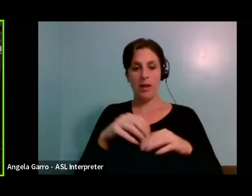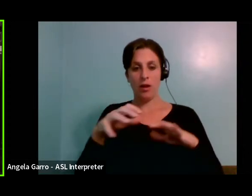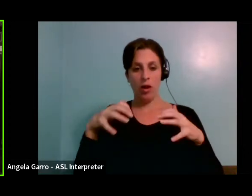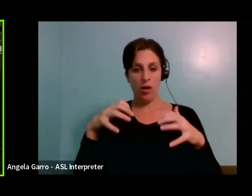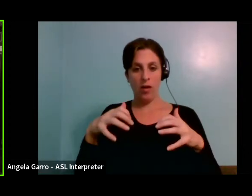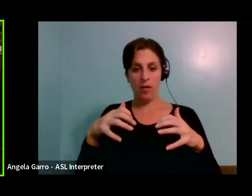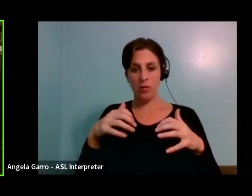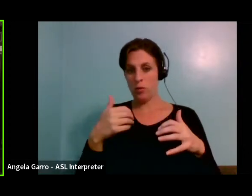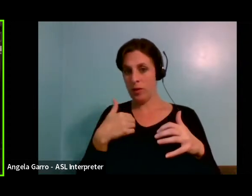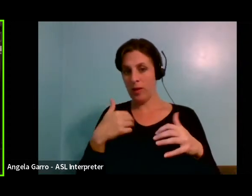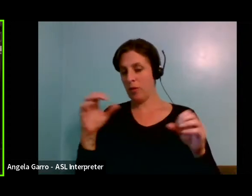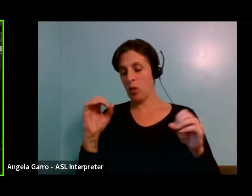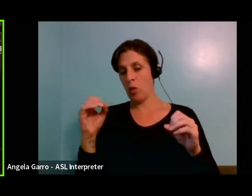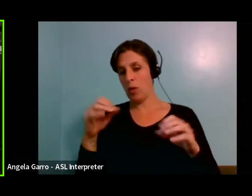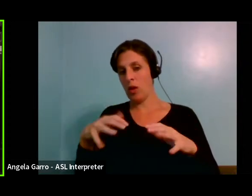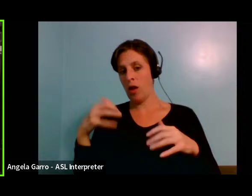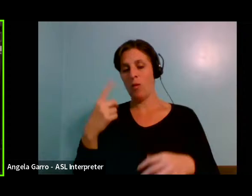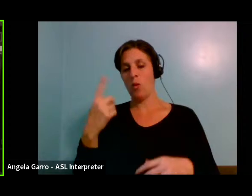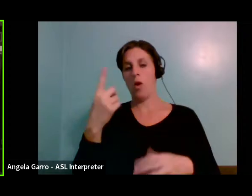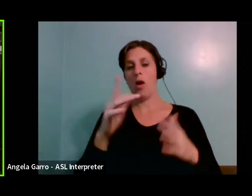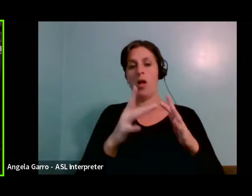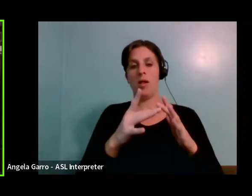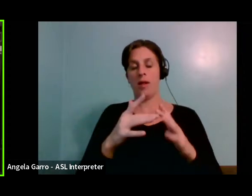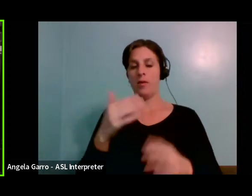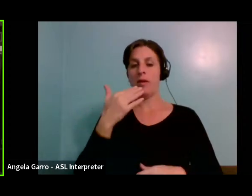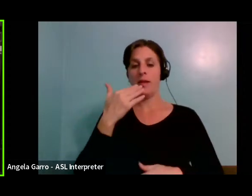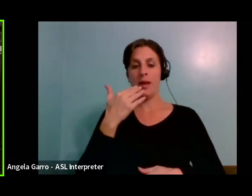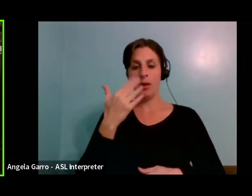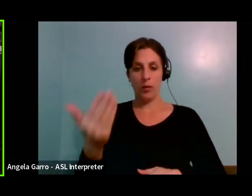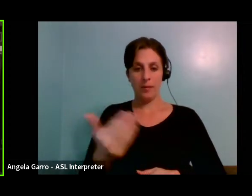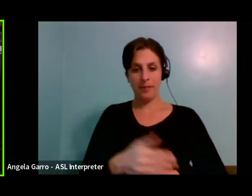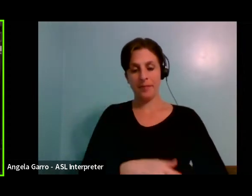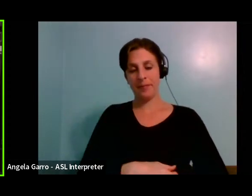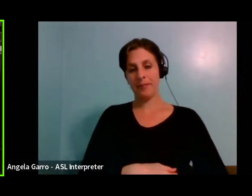any in the audience? Not in the audience, you have one online. Okay, thank you. Go ahead.